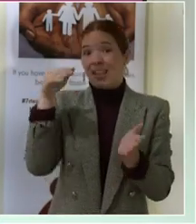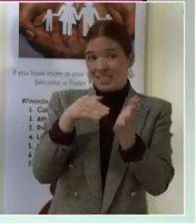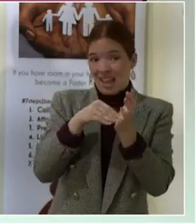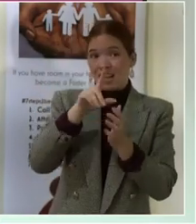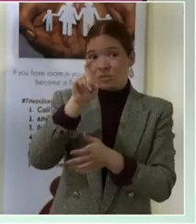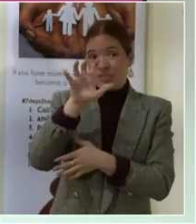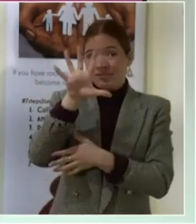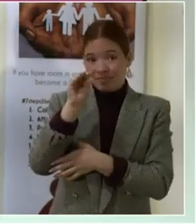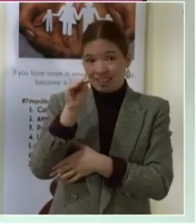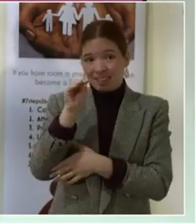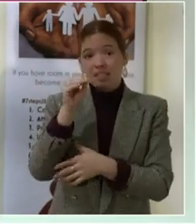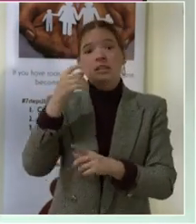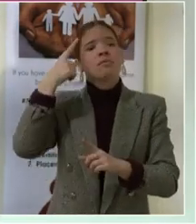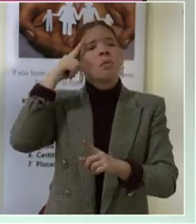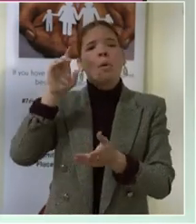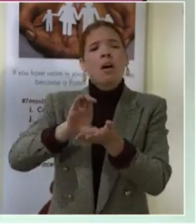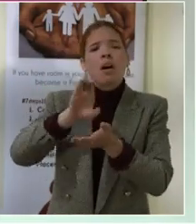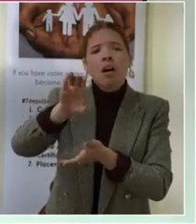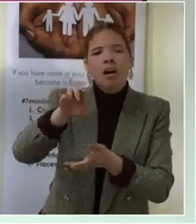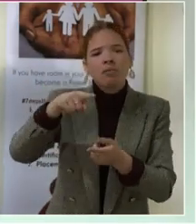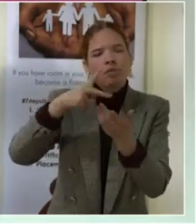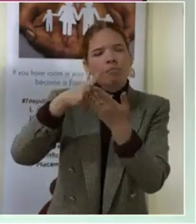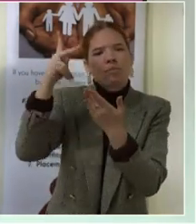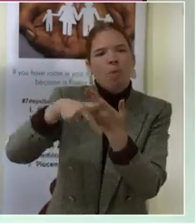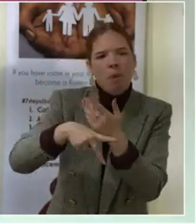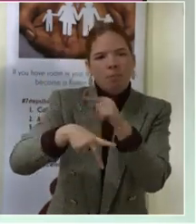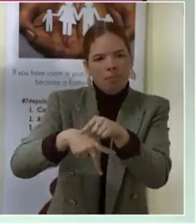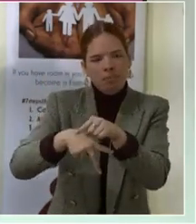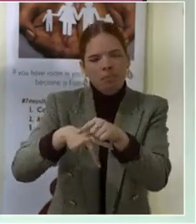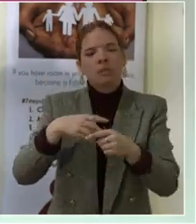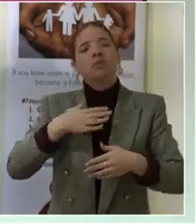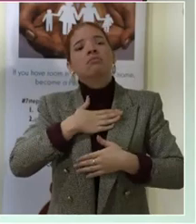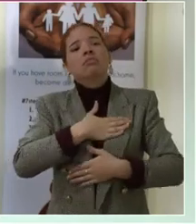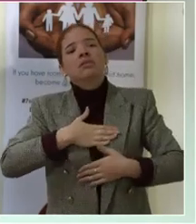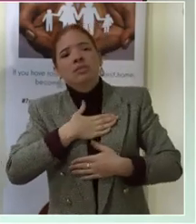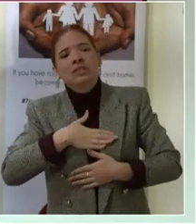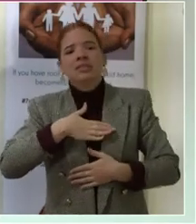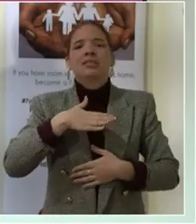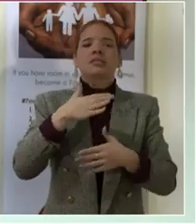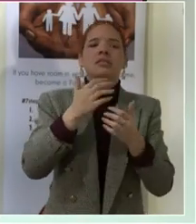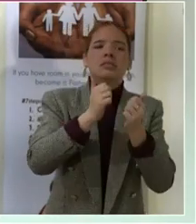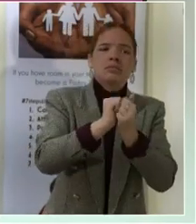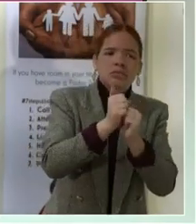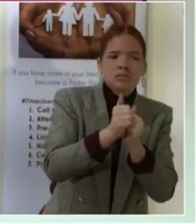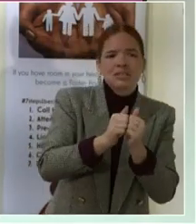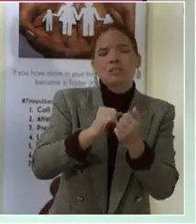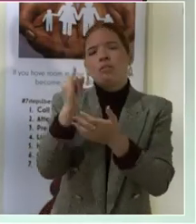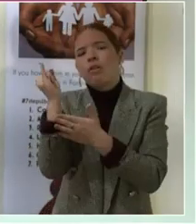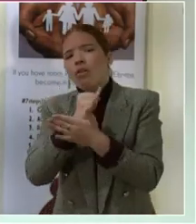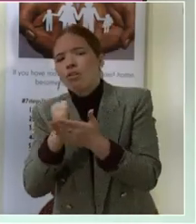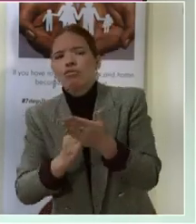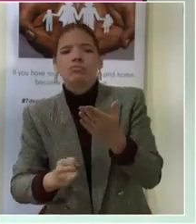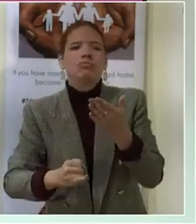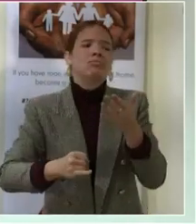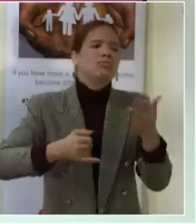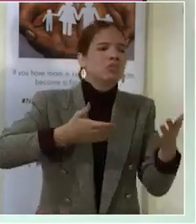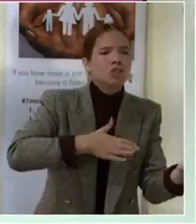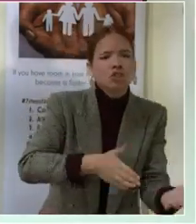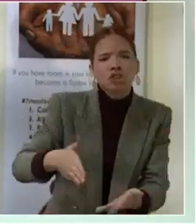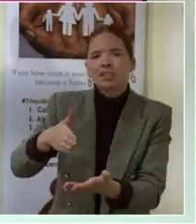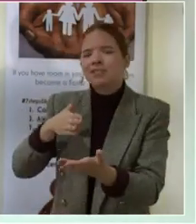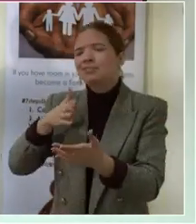So recreation is more than just athletics. We're thinking about cultural arts and fine arts, culinary arts, nature-based